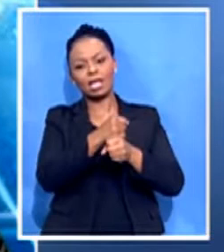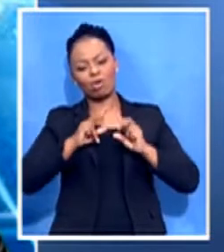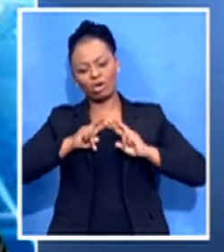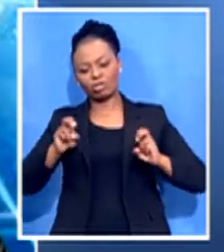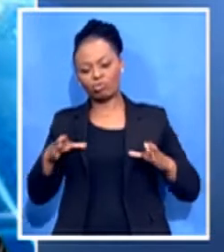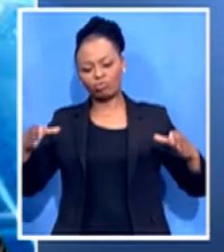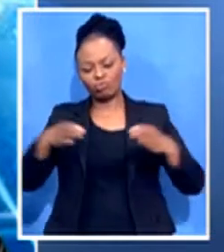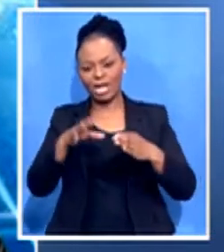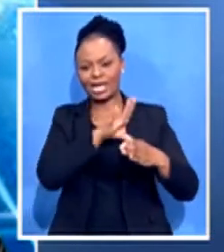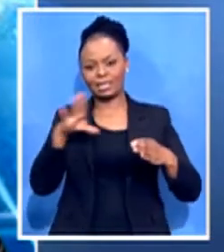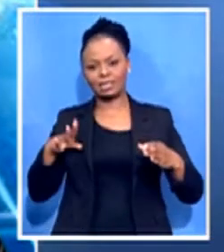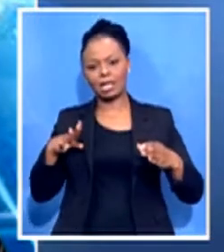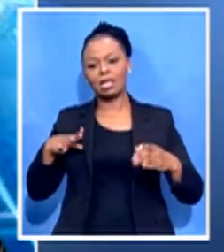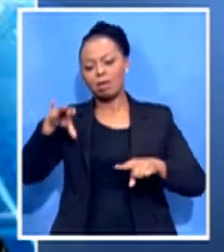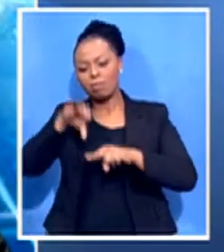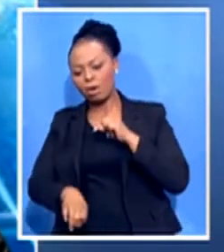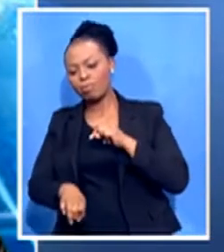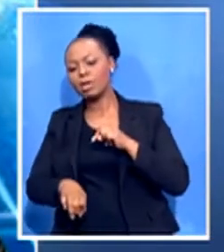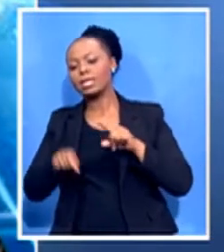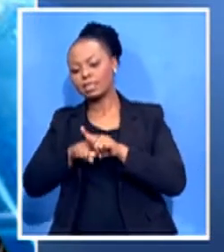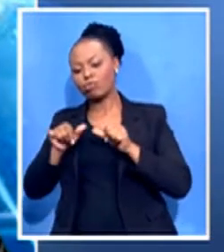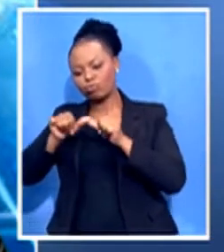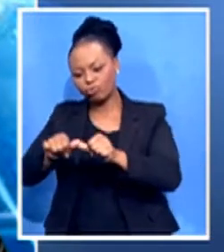research. However, I can say that